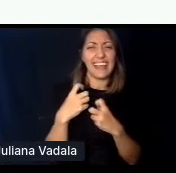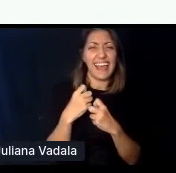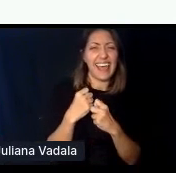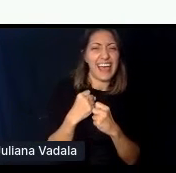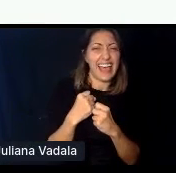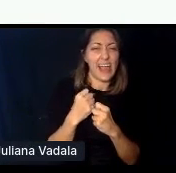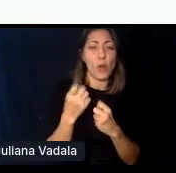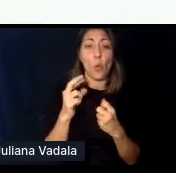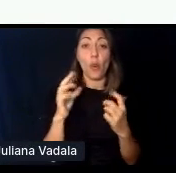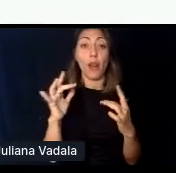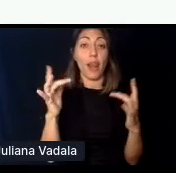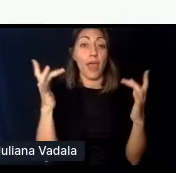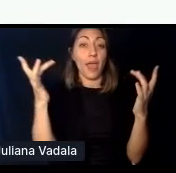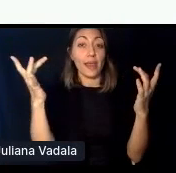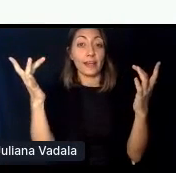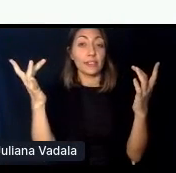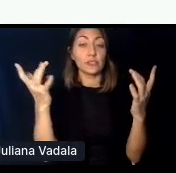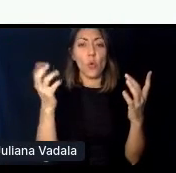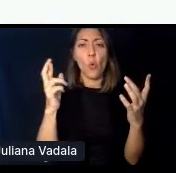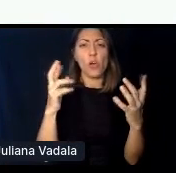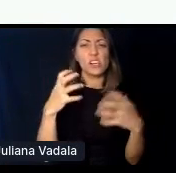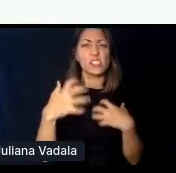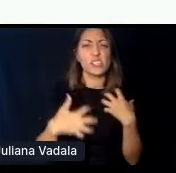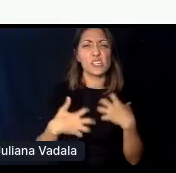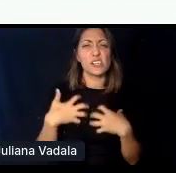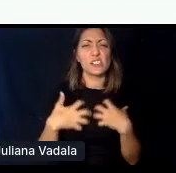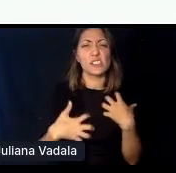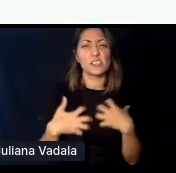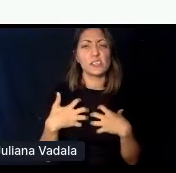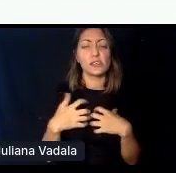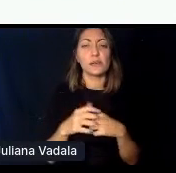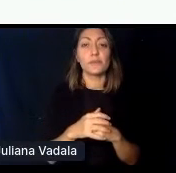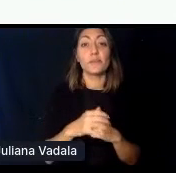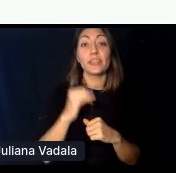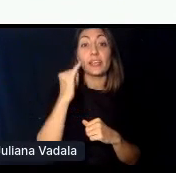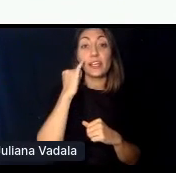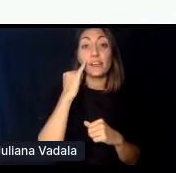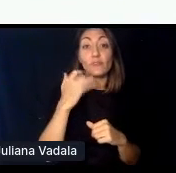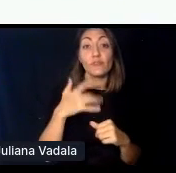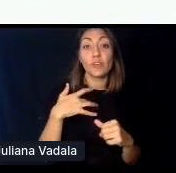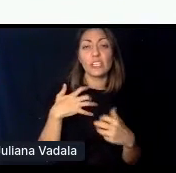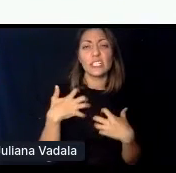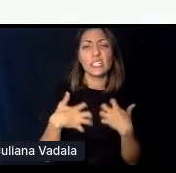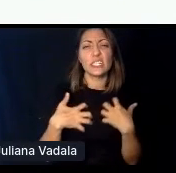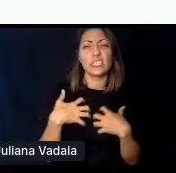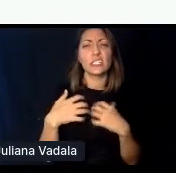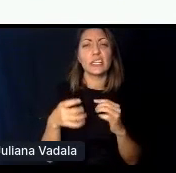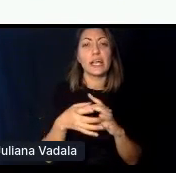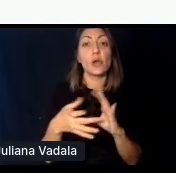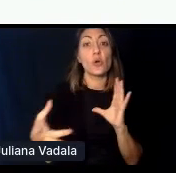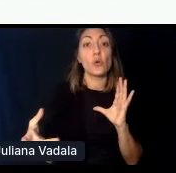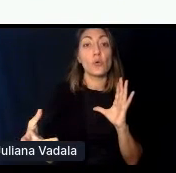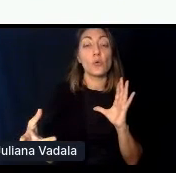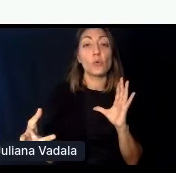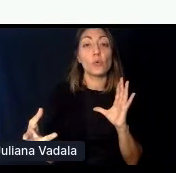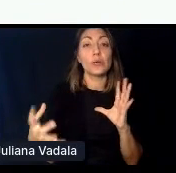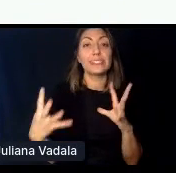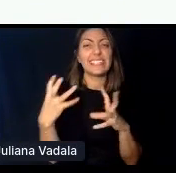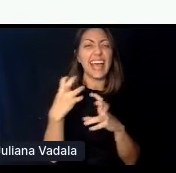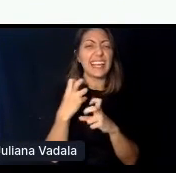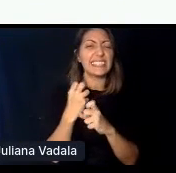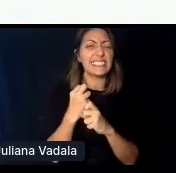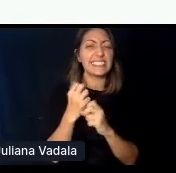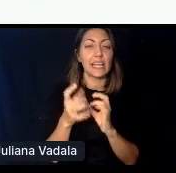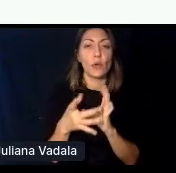or lightness, and then let go of those too. Keeping your mind, body as a whole, as a vessel for your